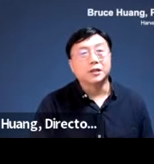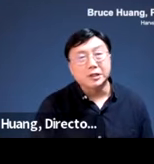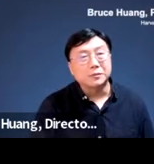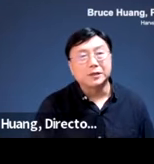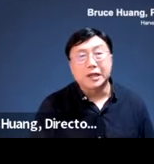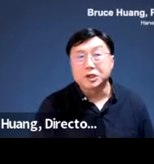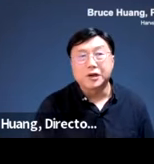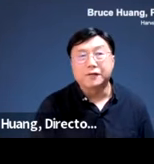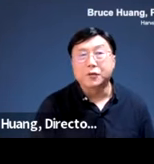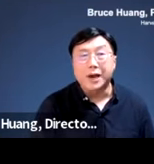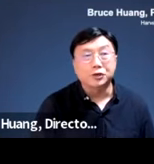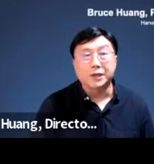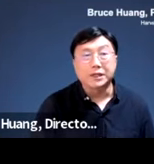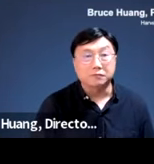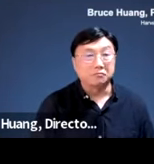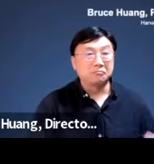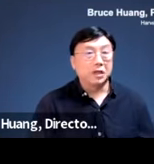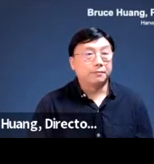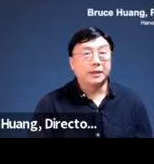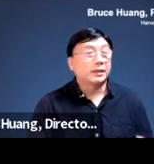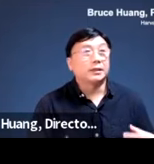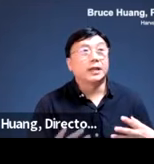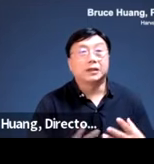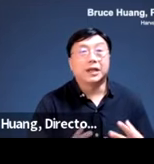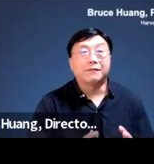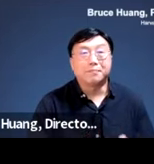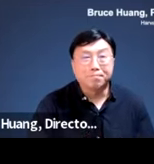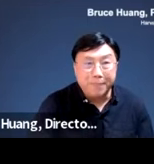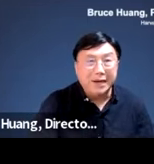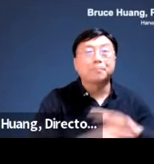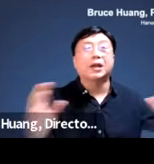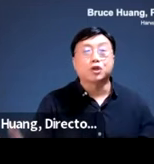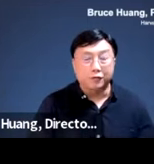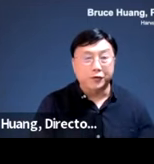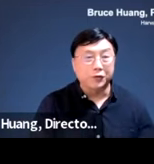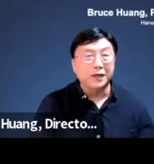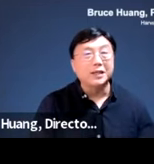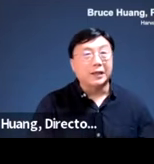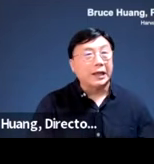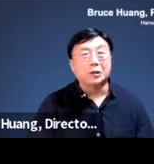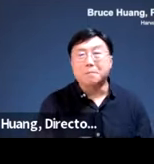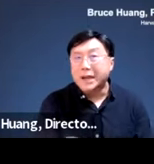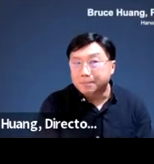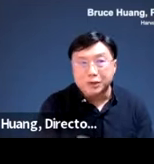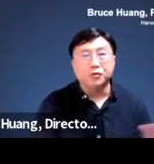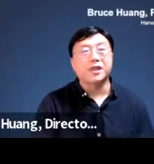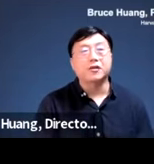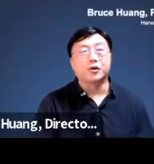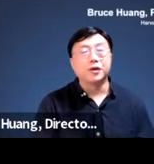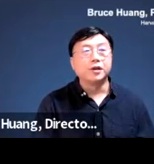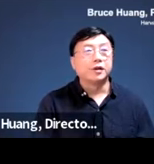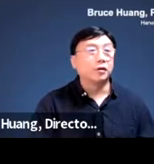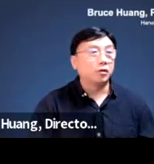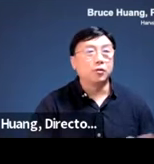needs. The systems engineering graduate, basically, that they have a big picture view, right? They are the big picture